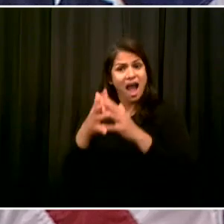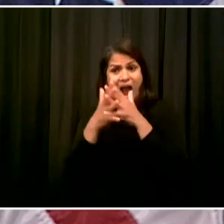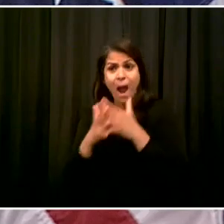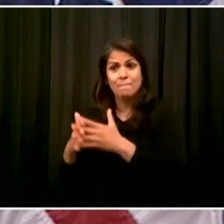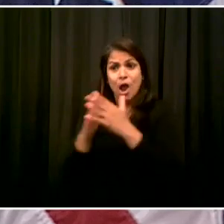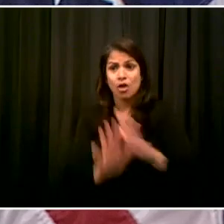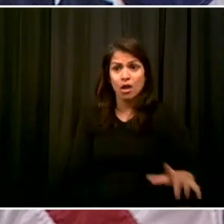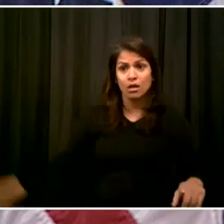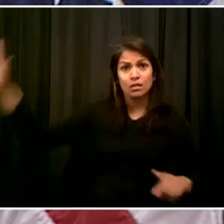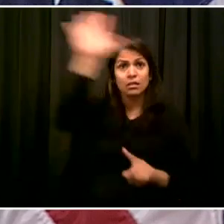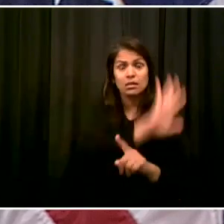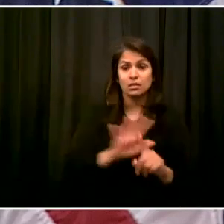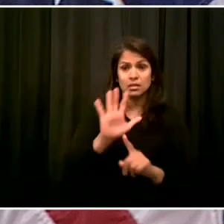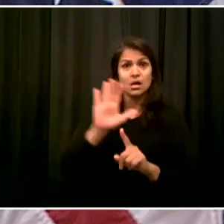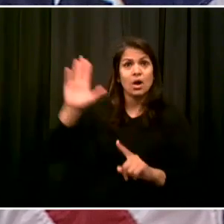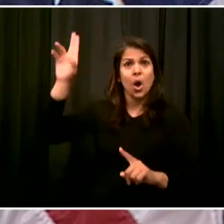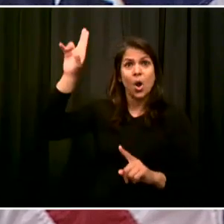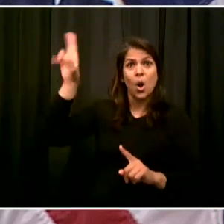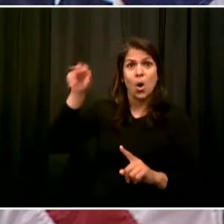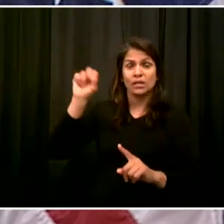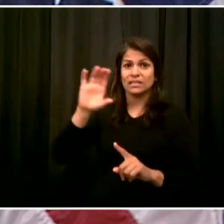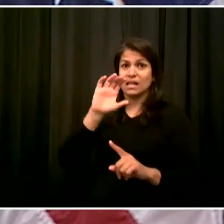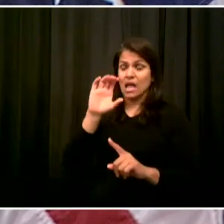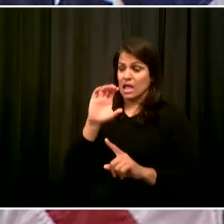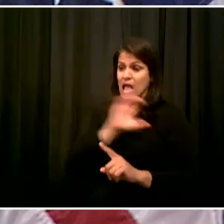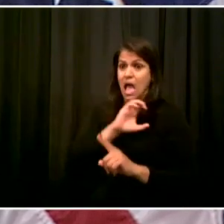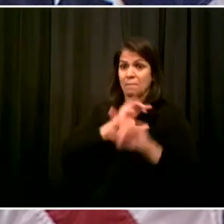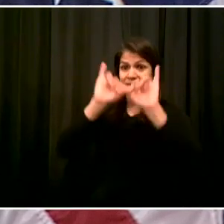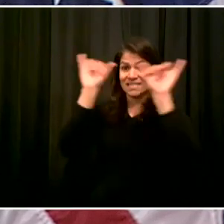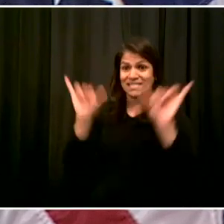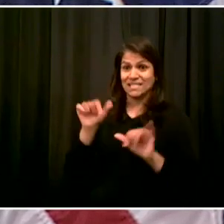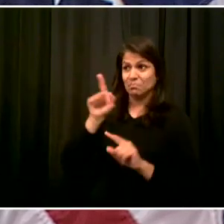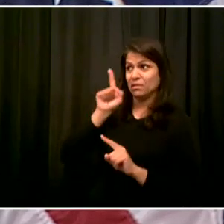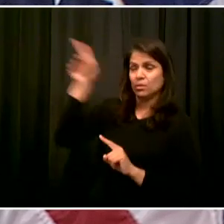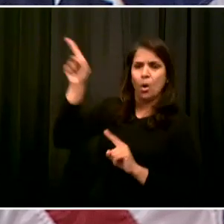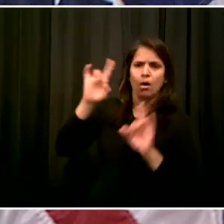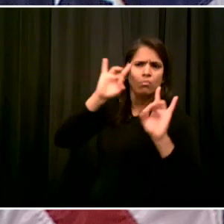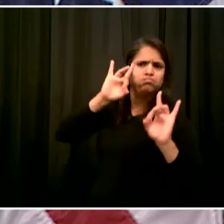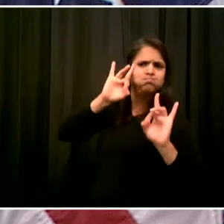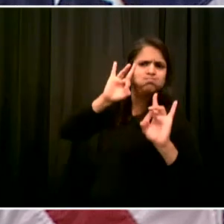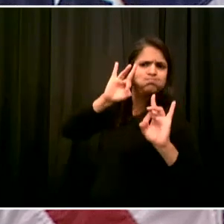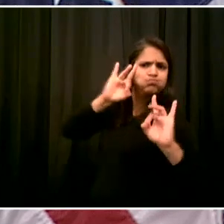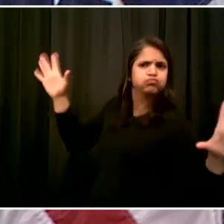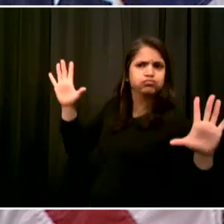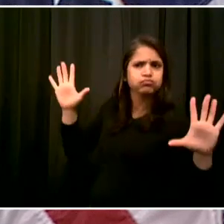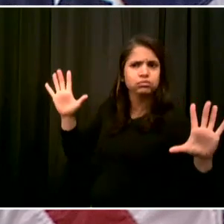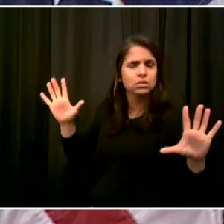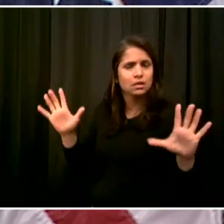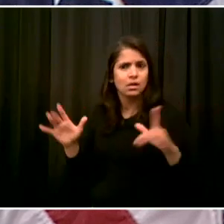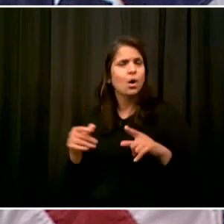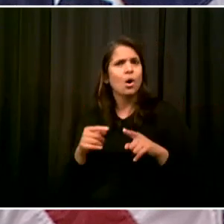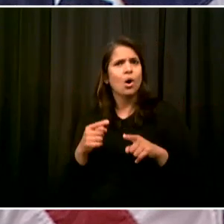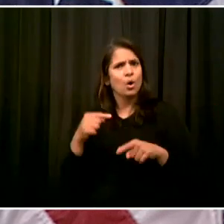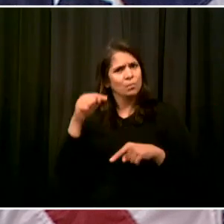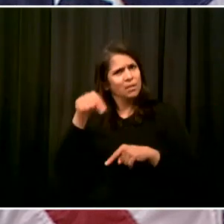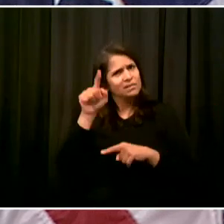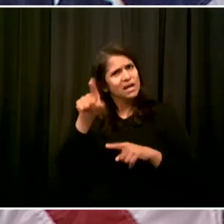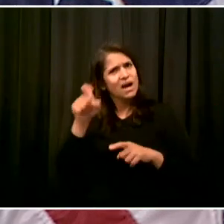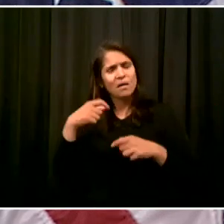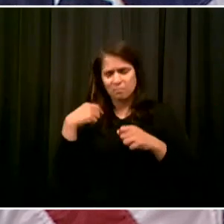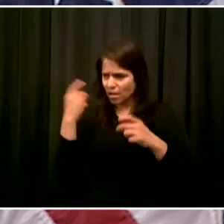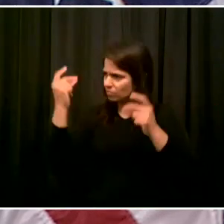still need to be fixed, and there needs to be fairness, and it needs to be swift. That is my responsibility to achieve. Failure is not an option